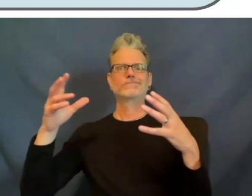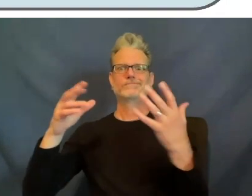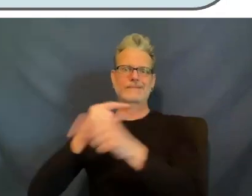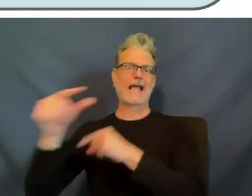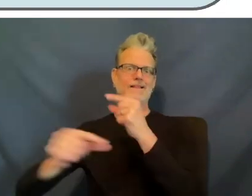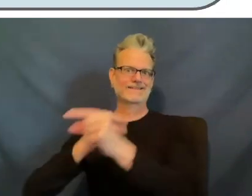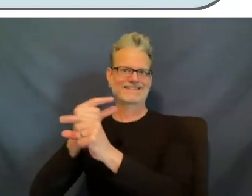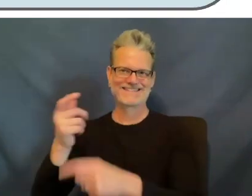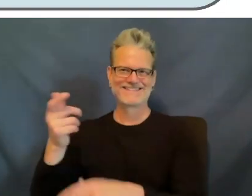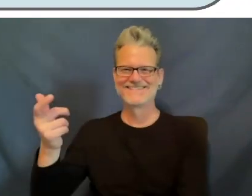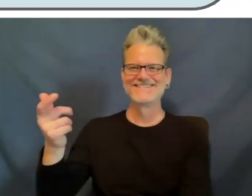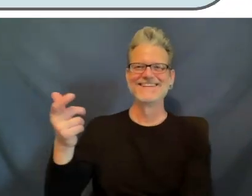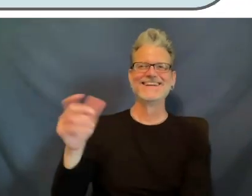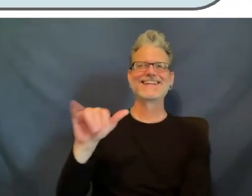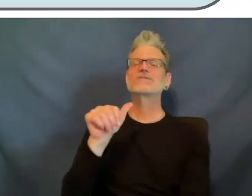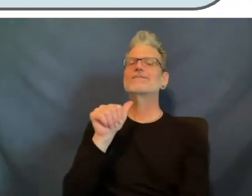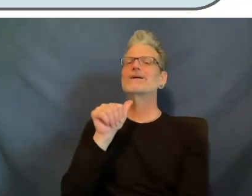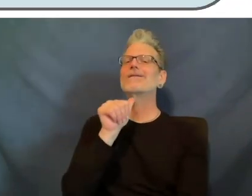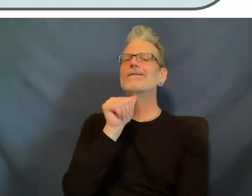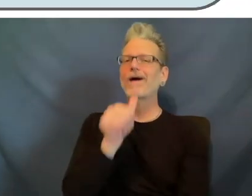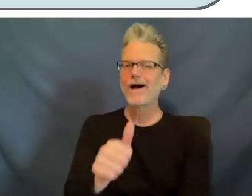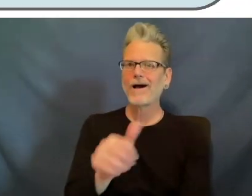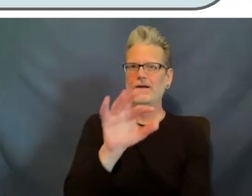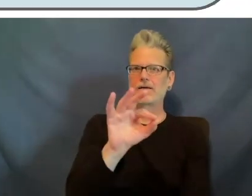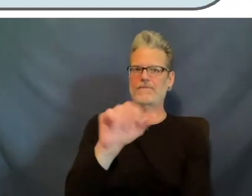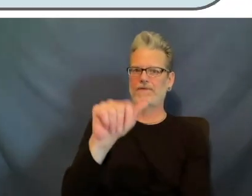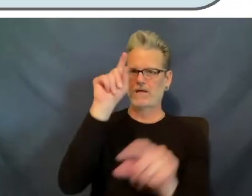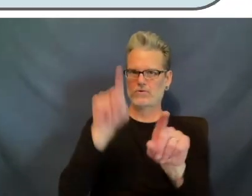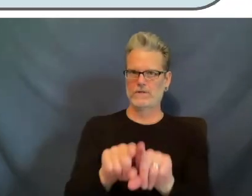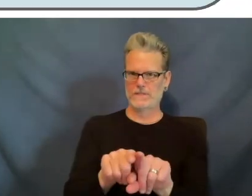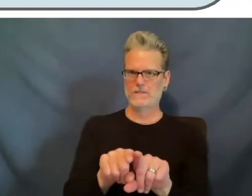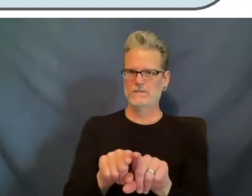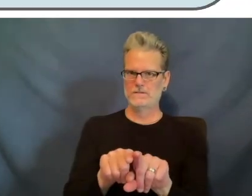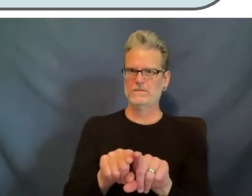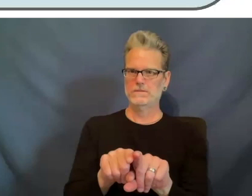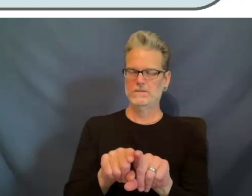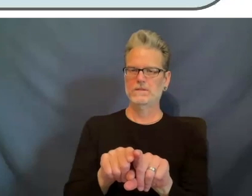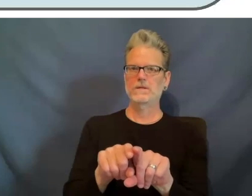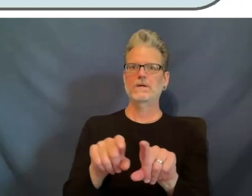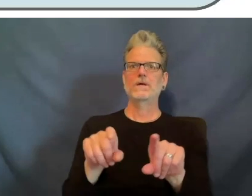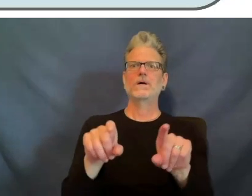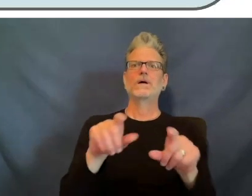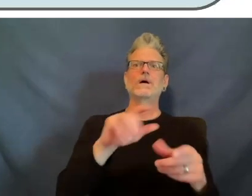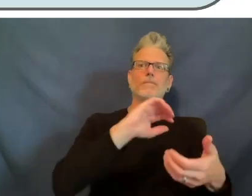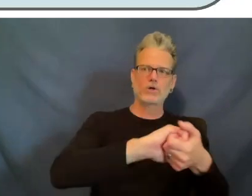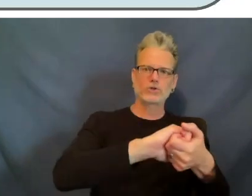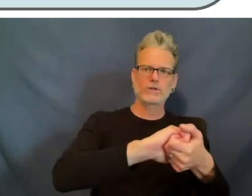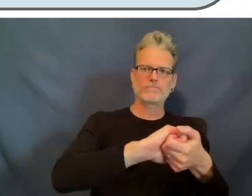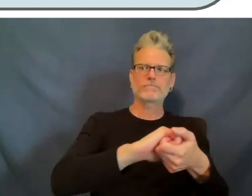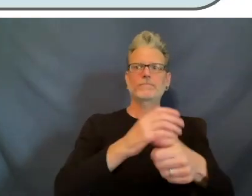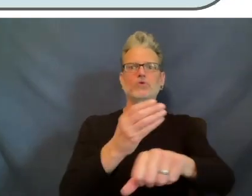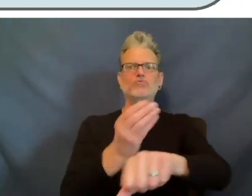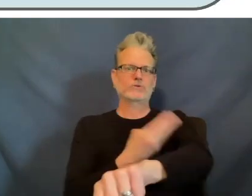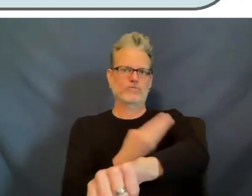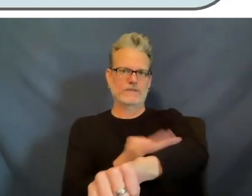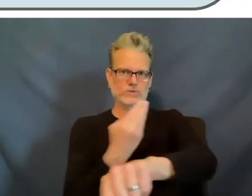agreements, and that is the non-federal financial assistance agreements, partnership agreements, and restoration agreements. We'll talk about partnership